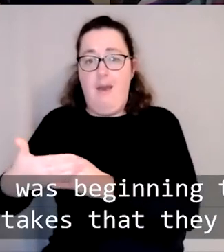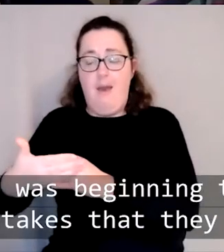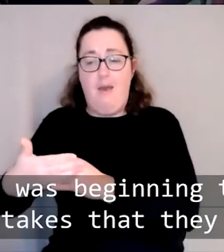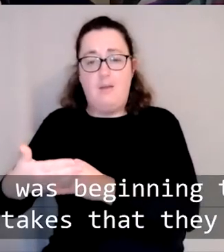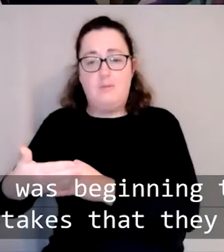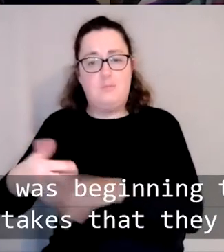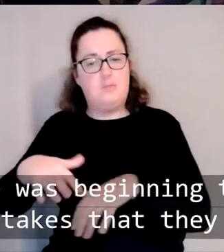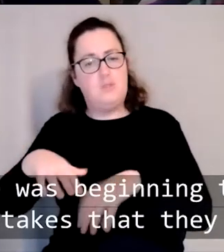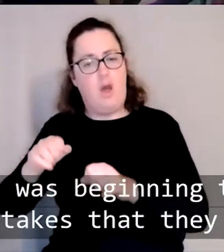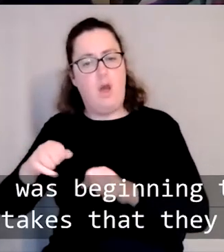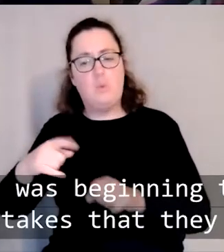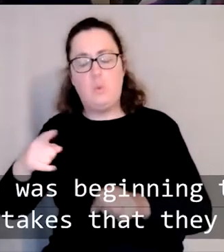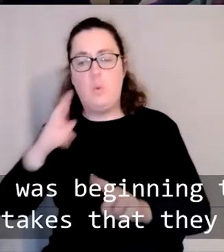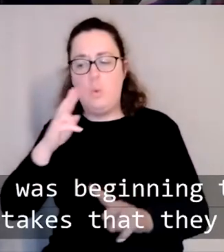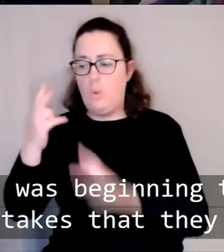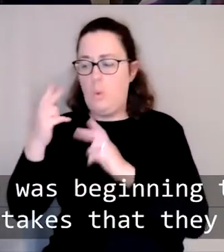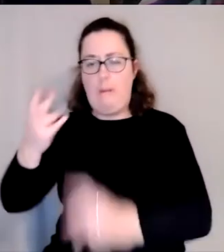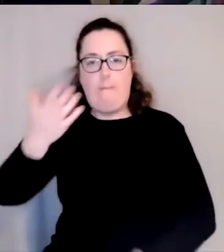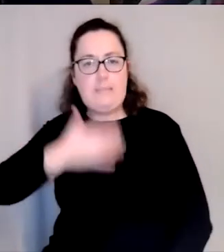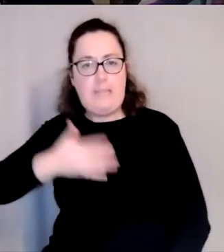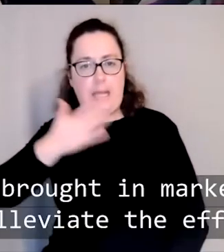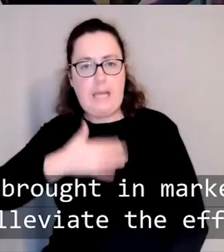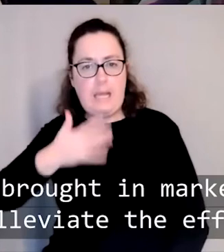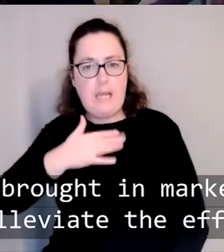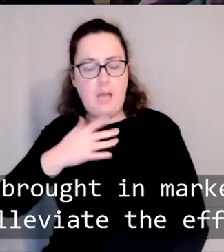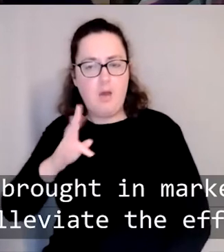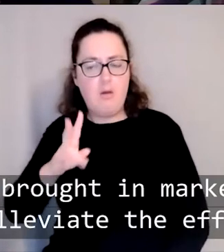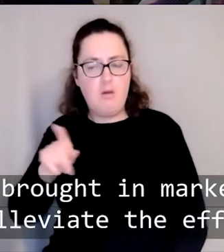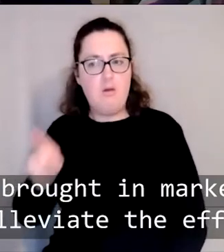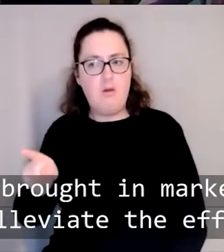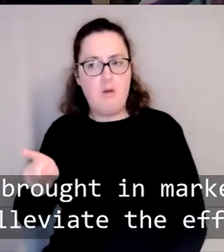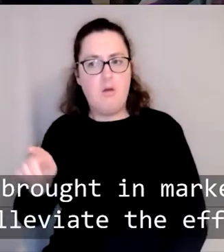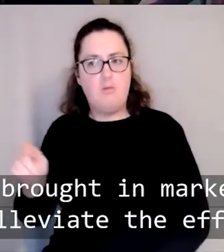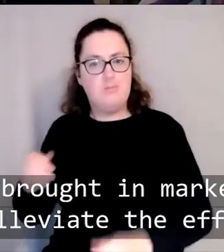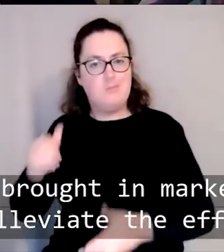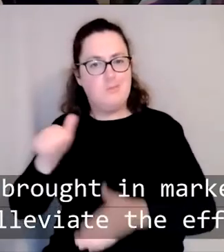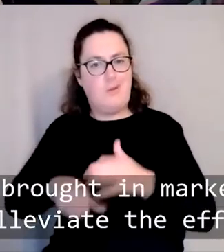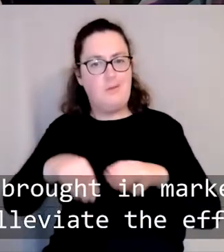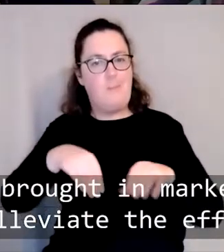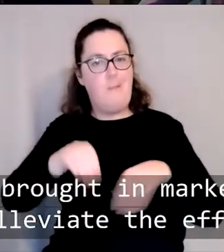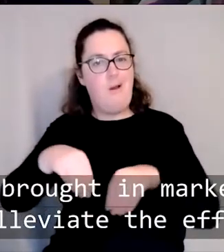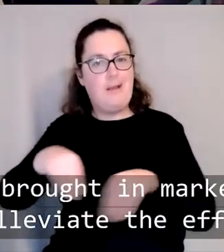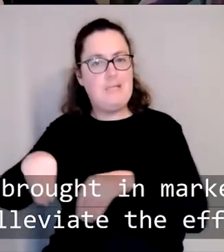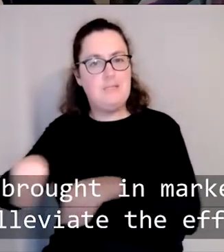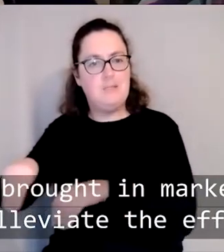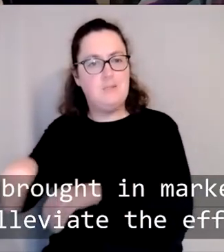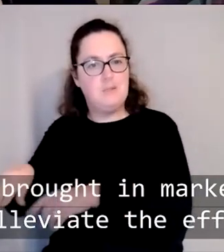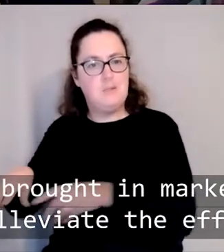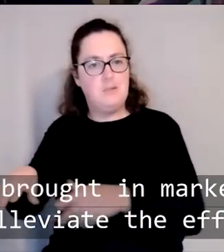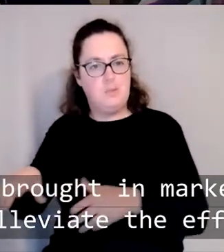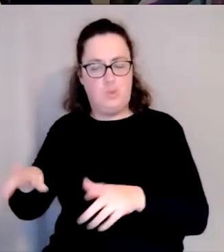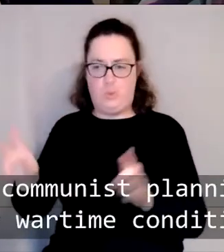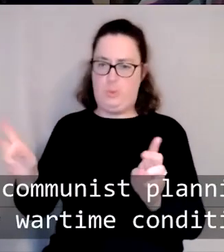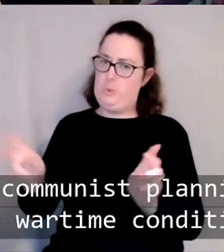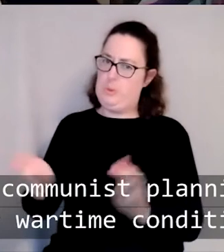to look at the mistakes that they had made, and he brought in markets to alleviate